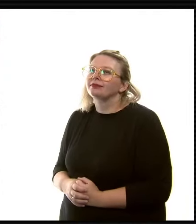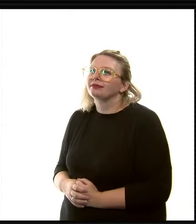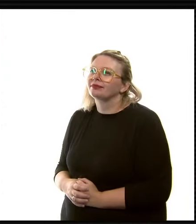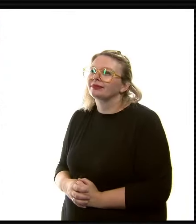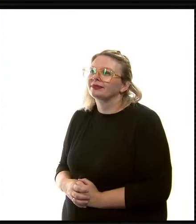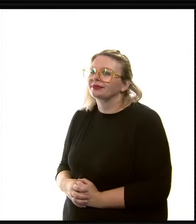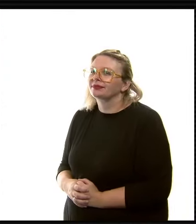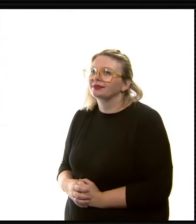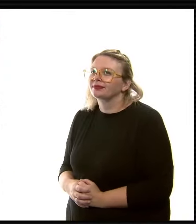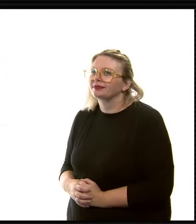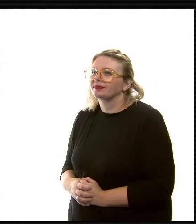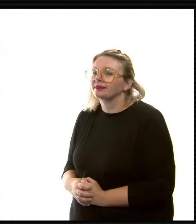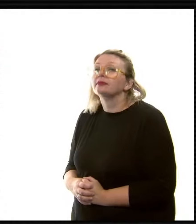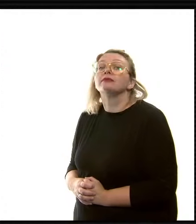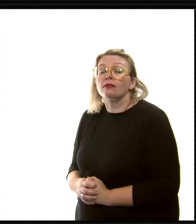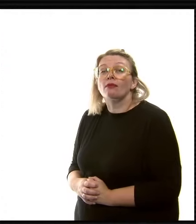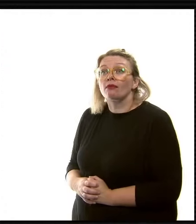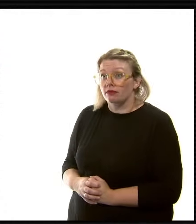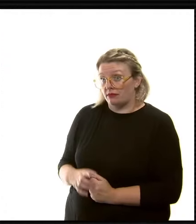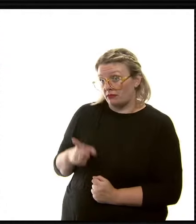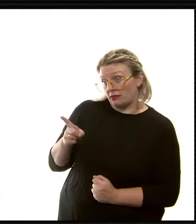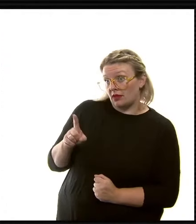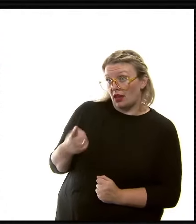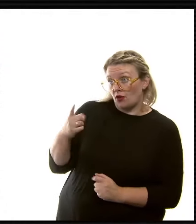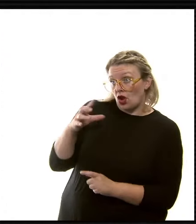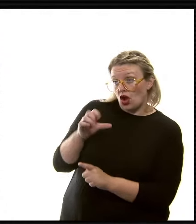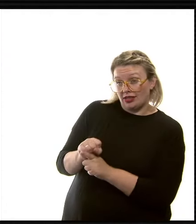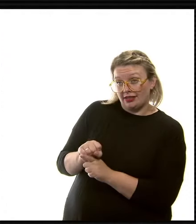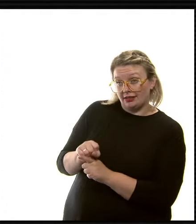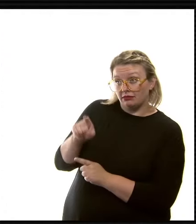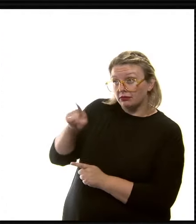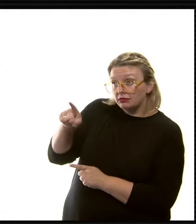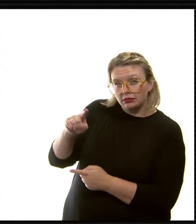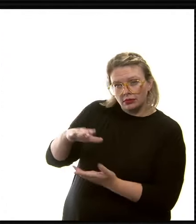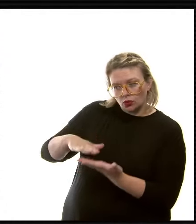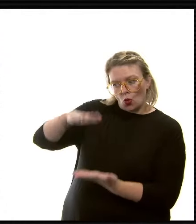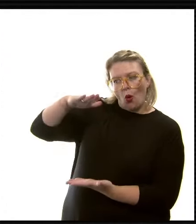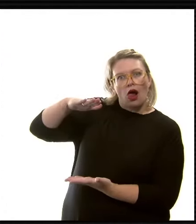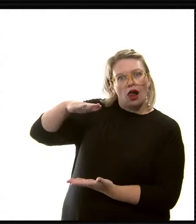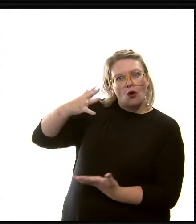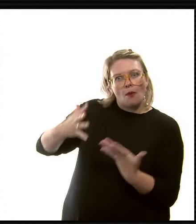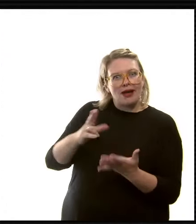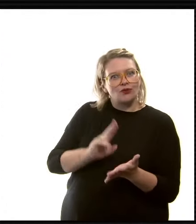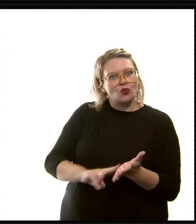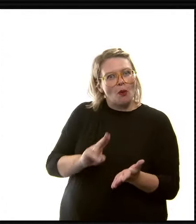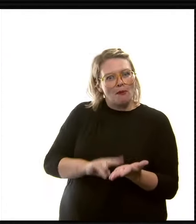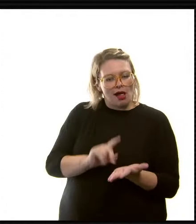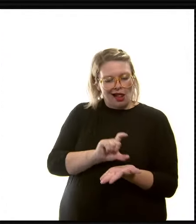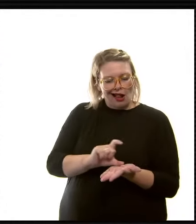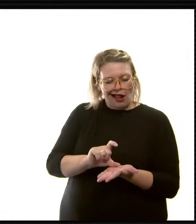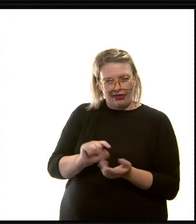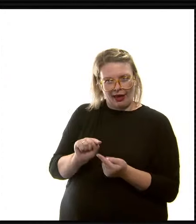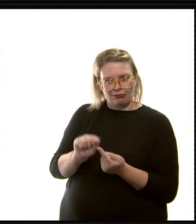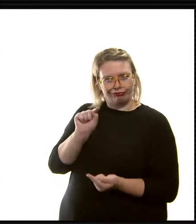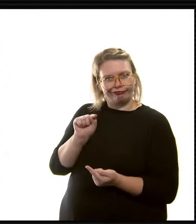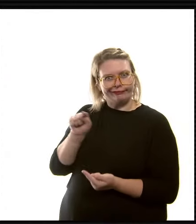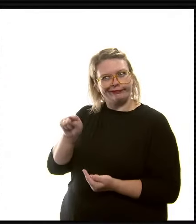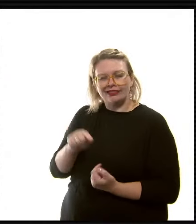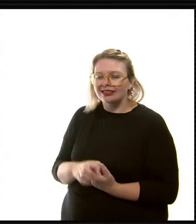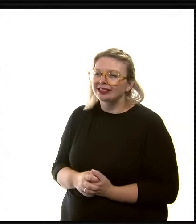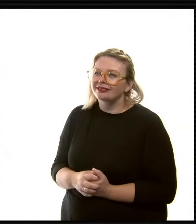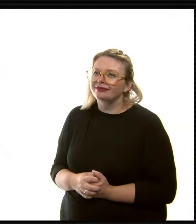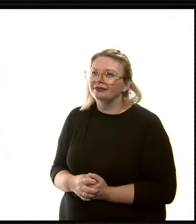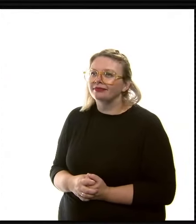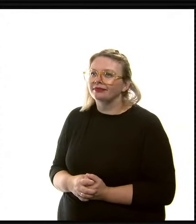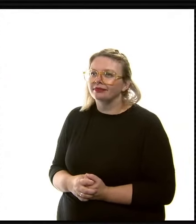The first thing you'll notice of the minifigure, of course, is their height. They're a lot more taller as compared to the regular minifigure.